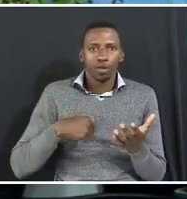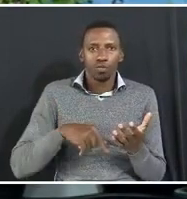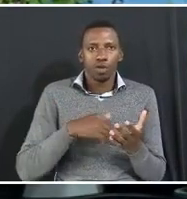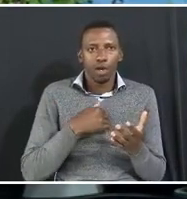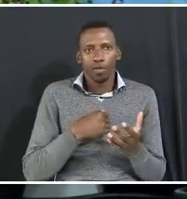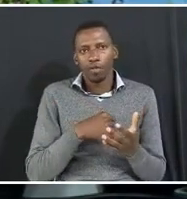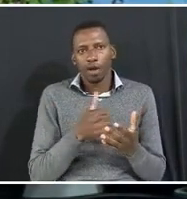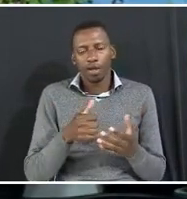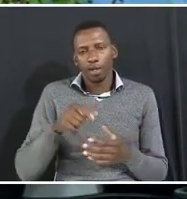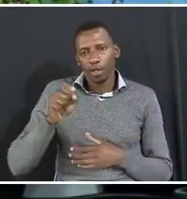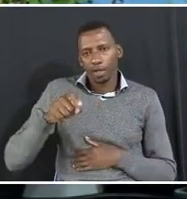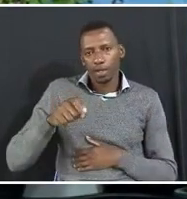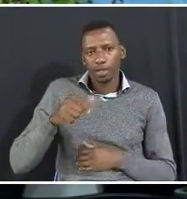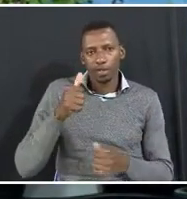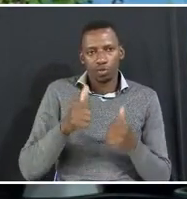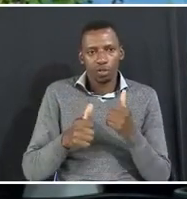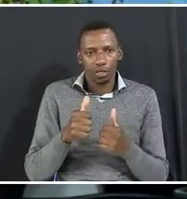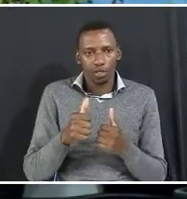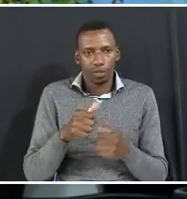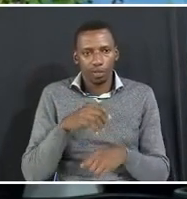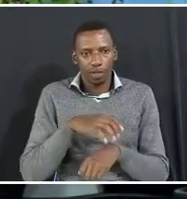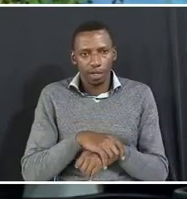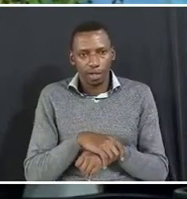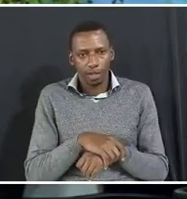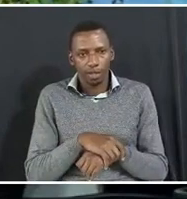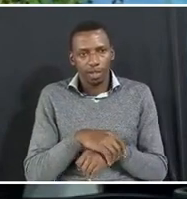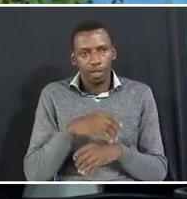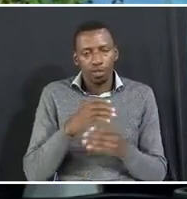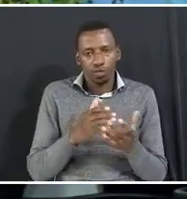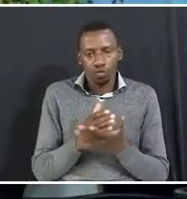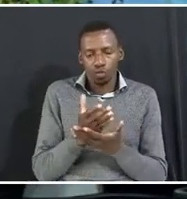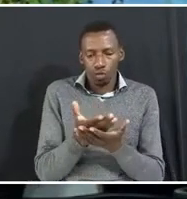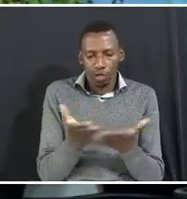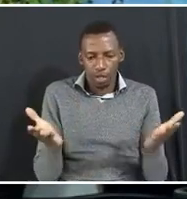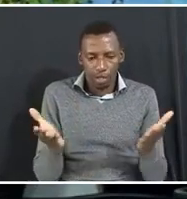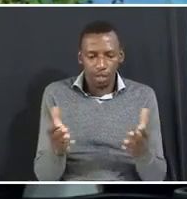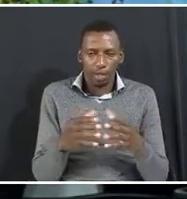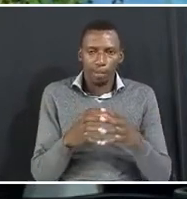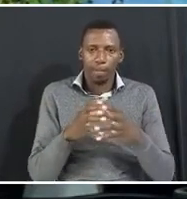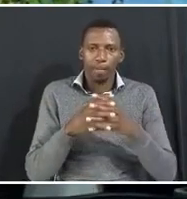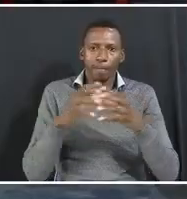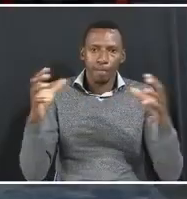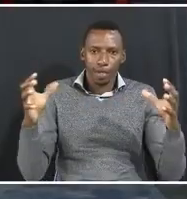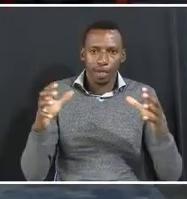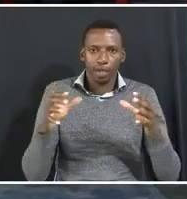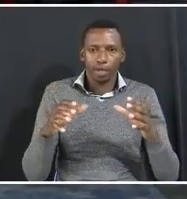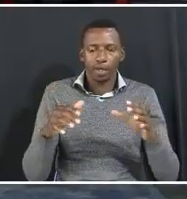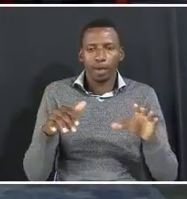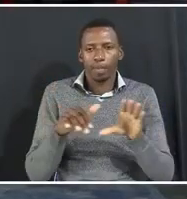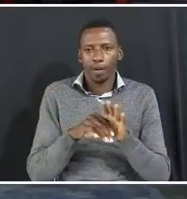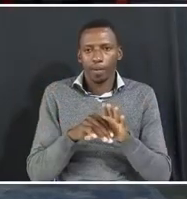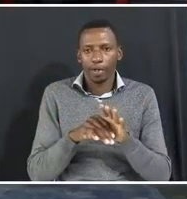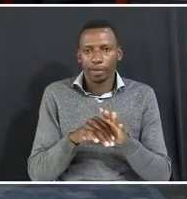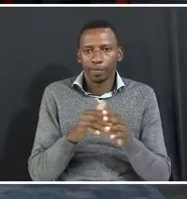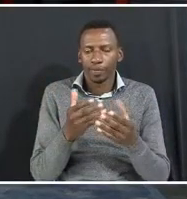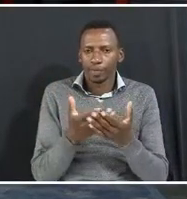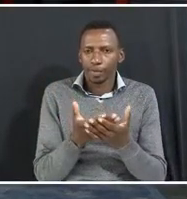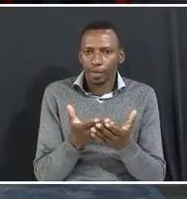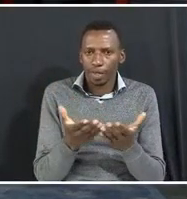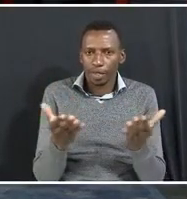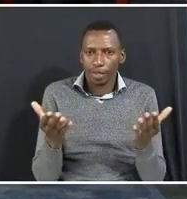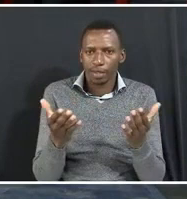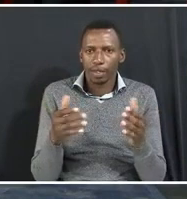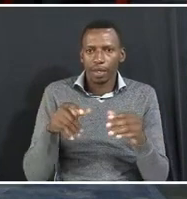other needs that come along as a result of these large members. So how do we meet the needs of